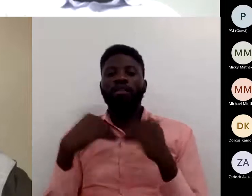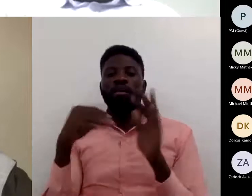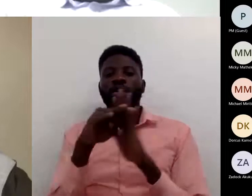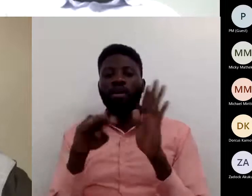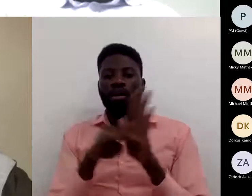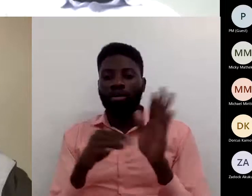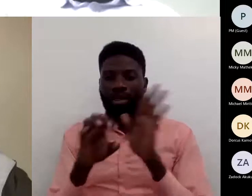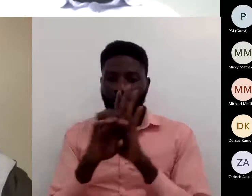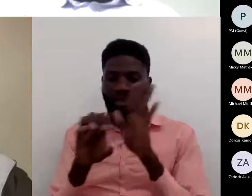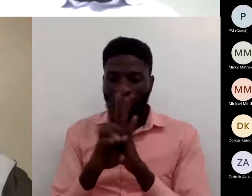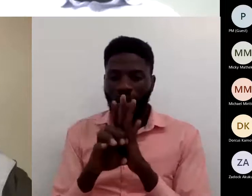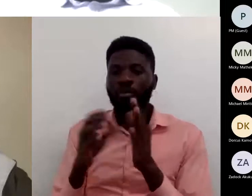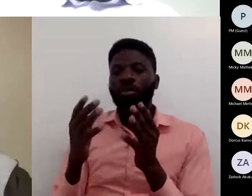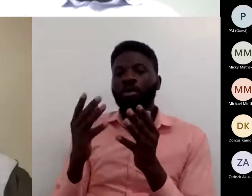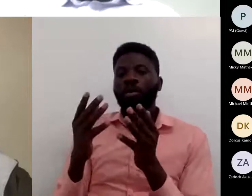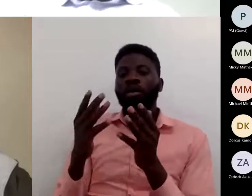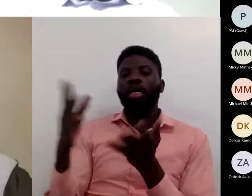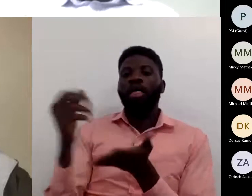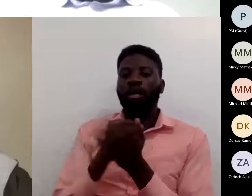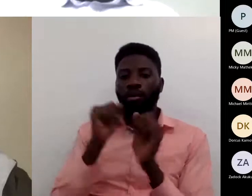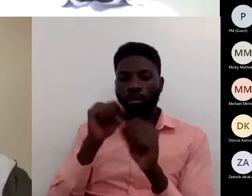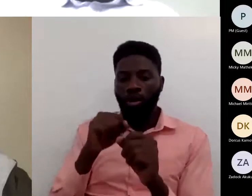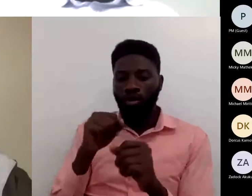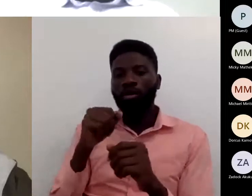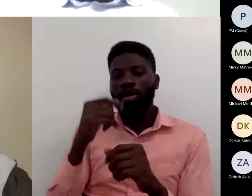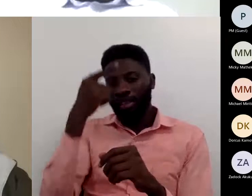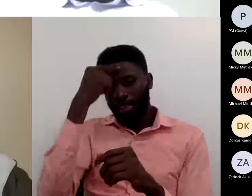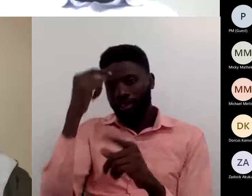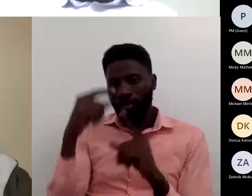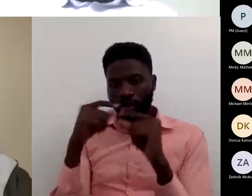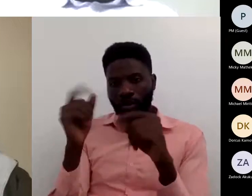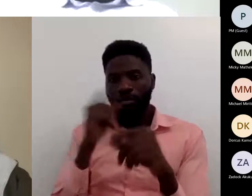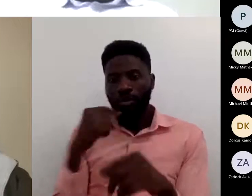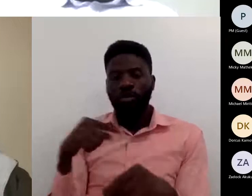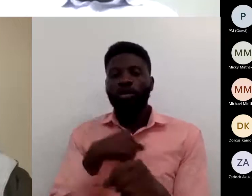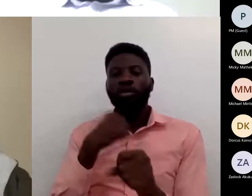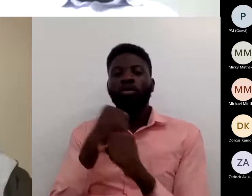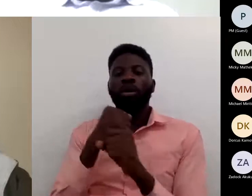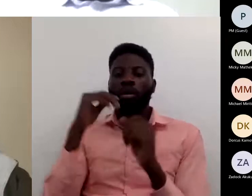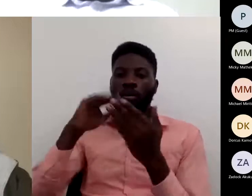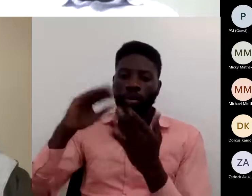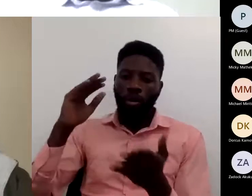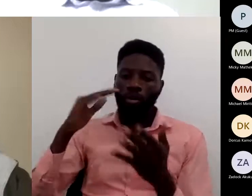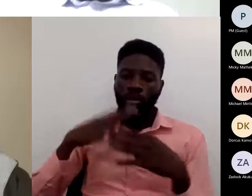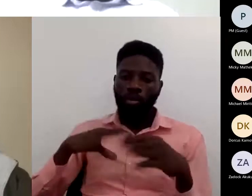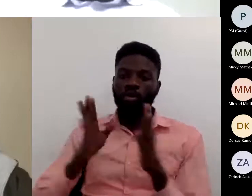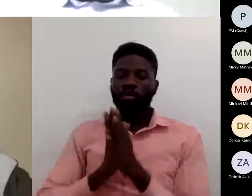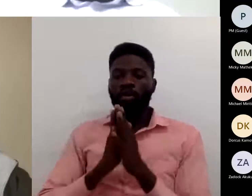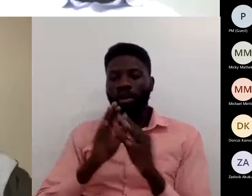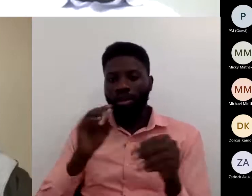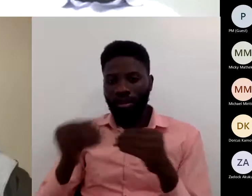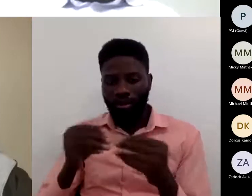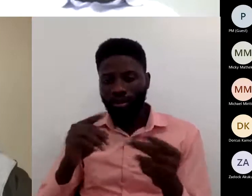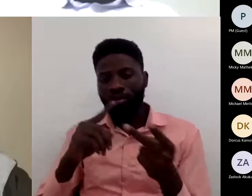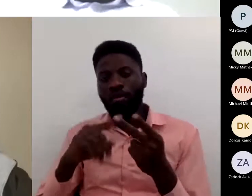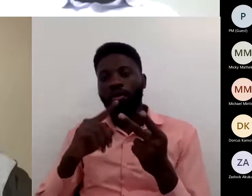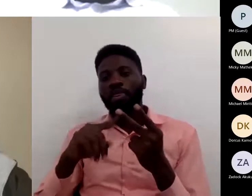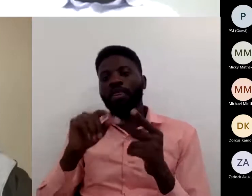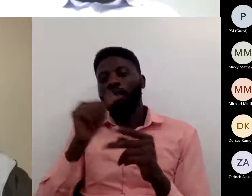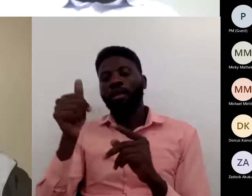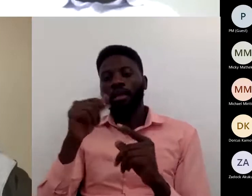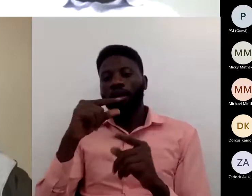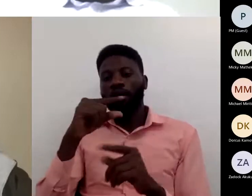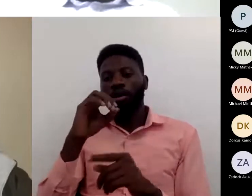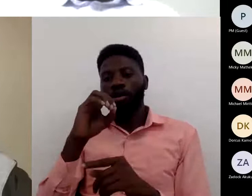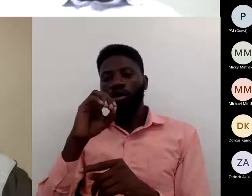with Steve, he mentioned that we work a lot with people living with disability. Programs like Goal, which focuses on